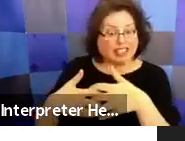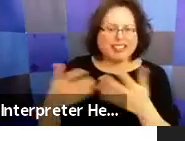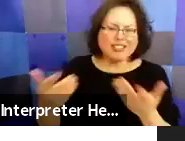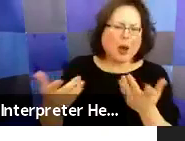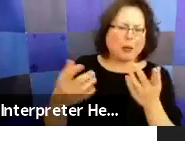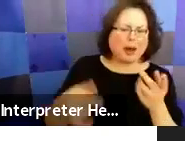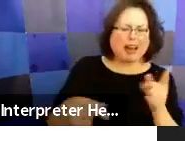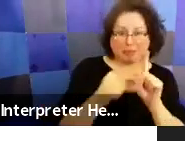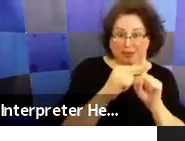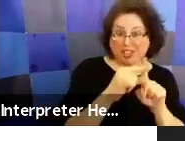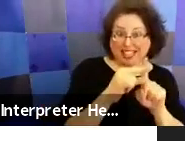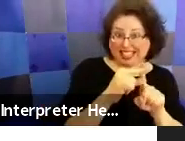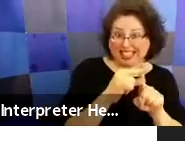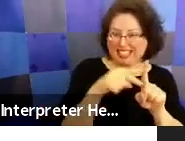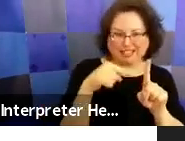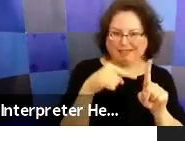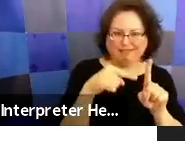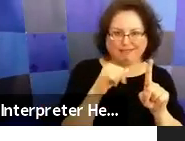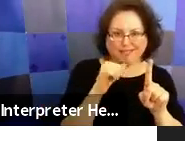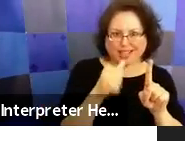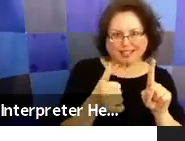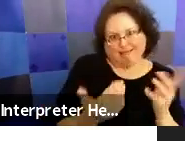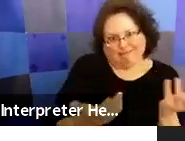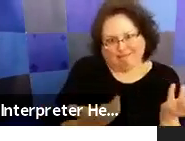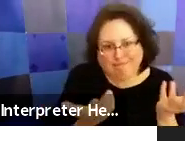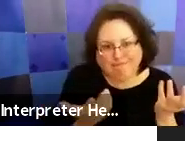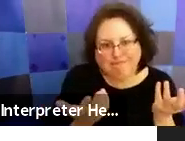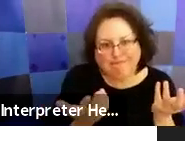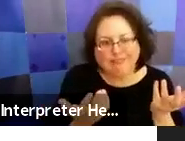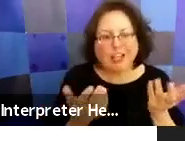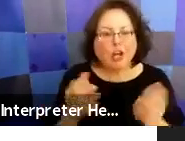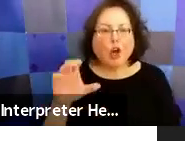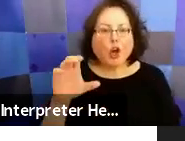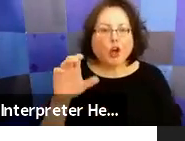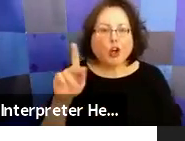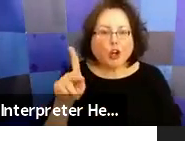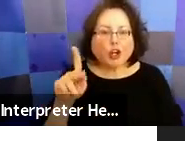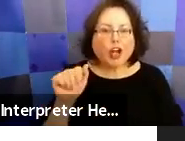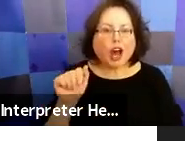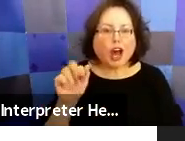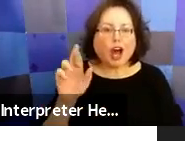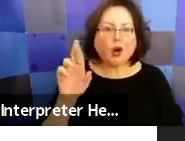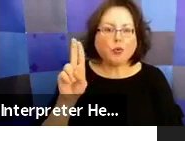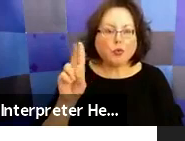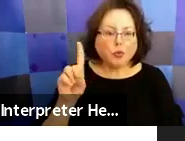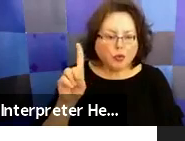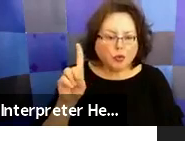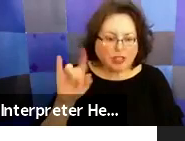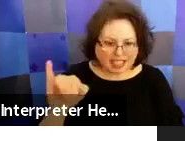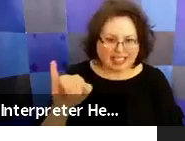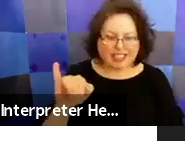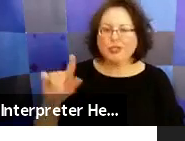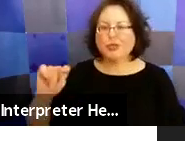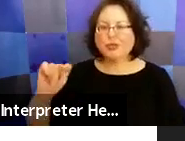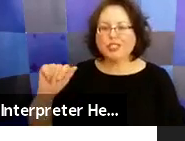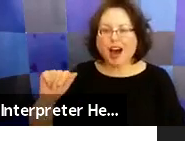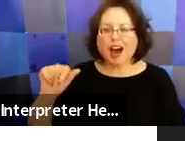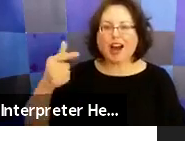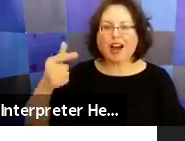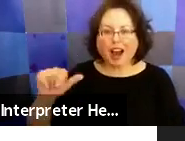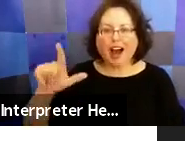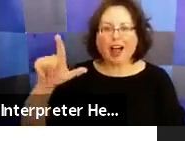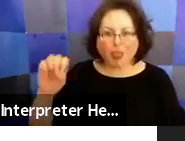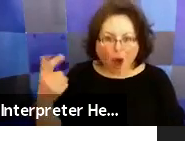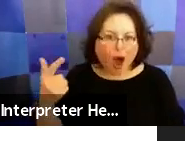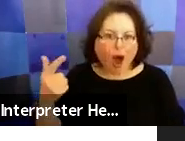Chinese do not, right? Kirundi to, you know, Tagalog do not.